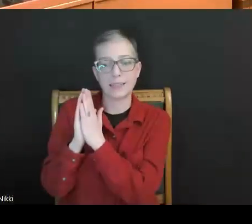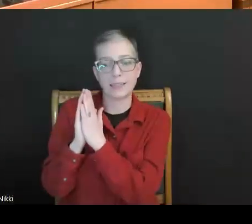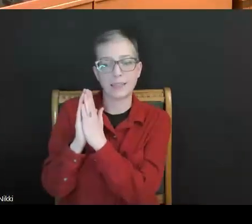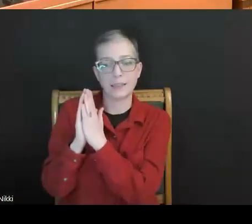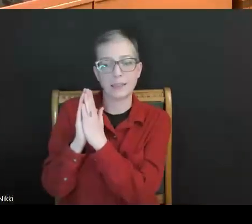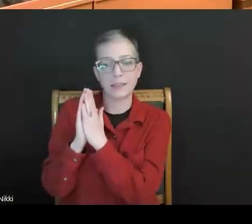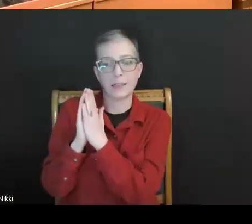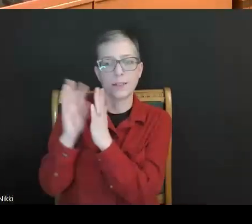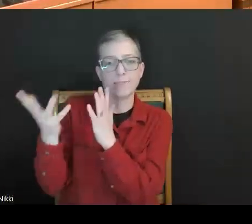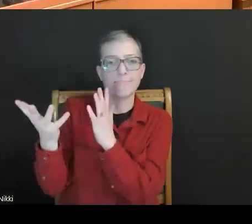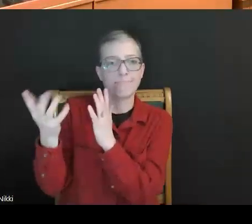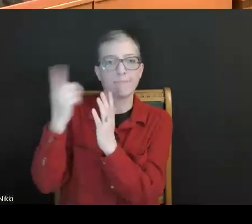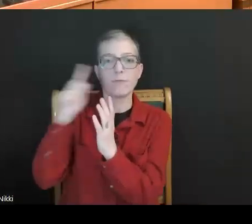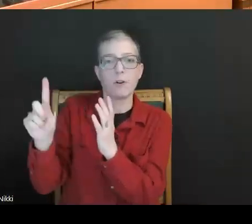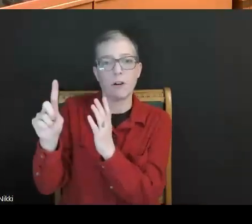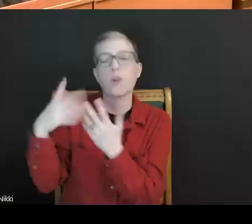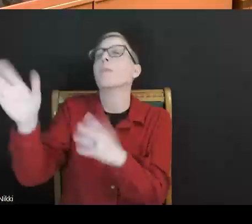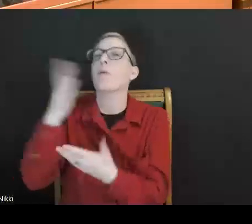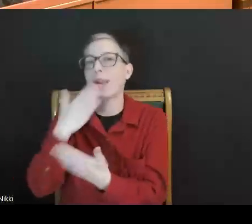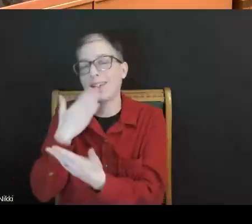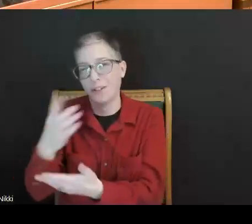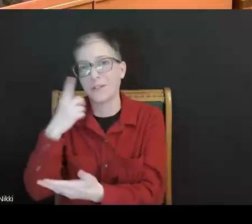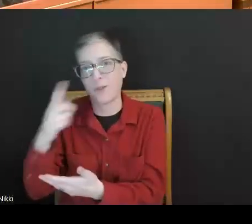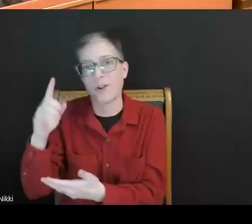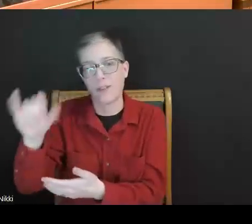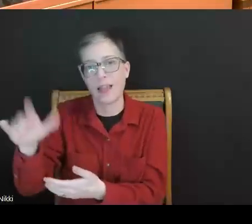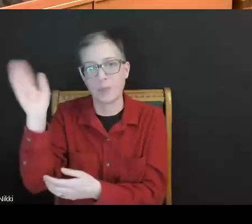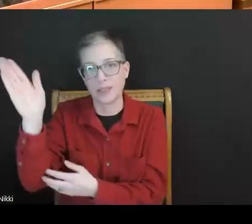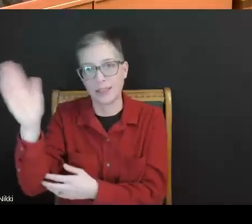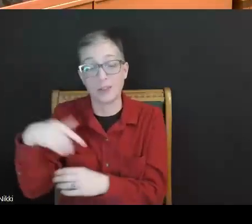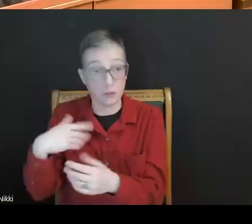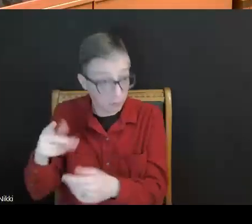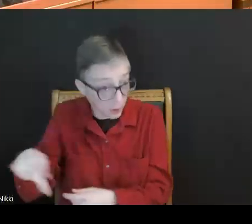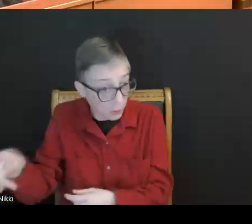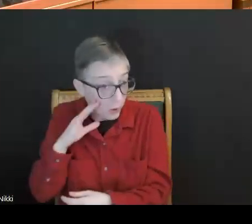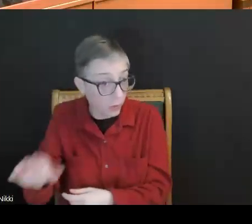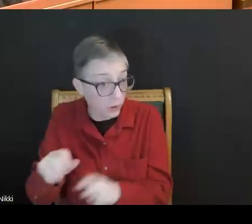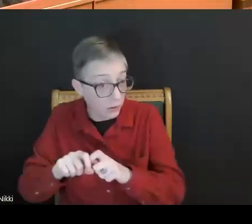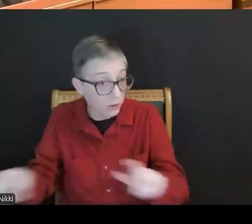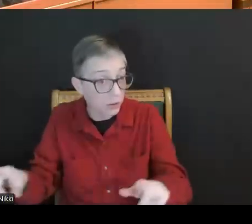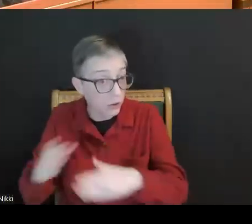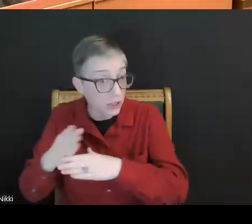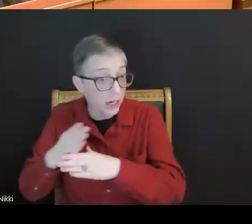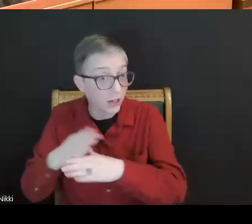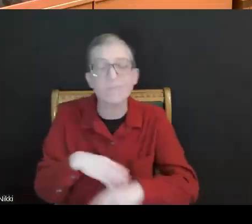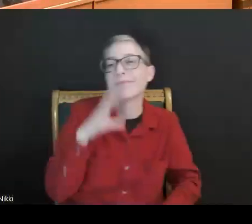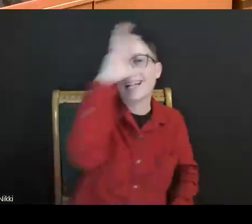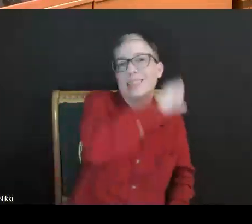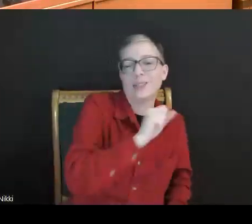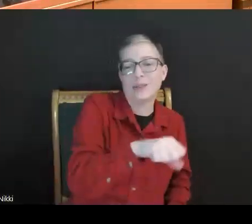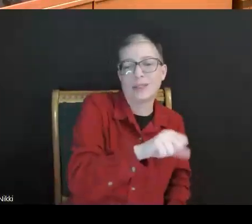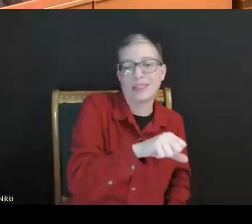presentation. Thanks so much for the info. She wanted to know if the PowerPoint will be shared. I assume so. It